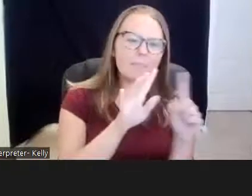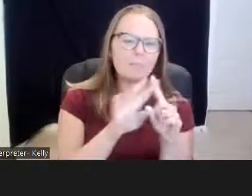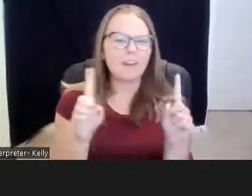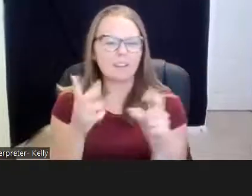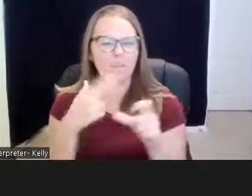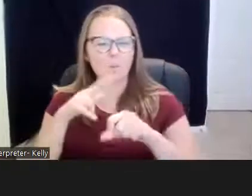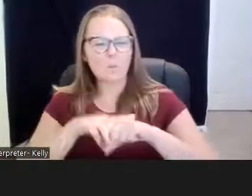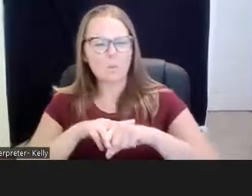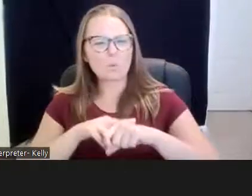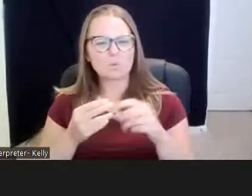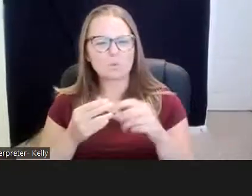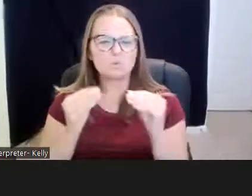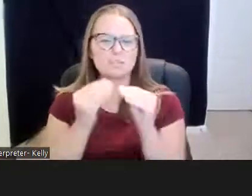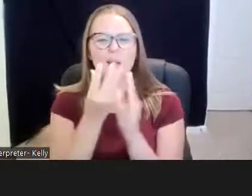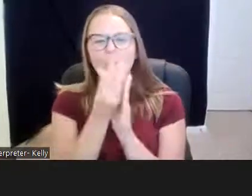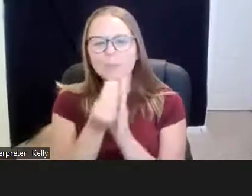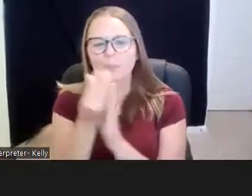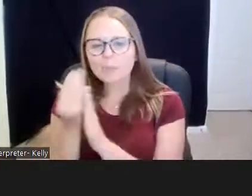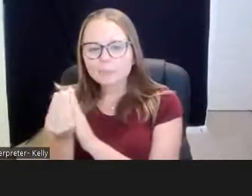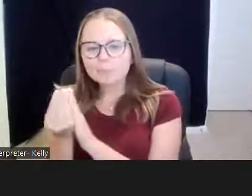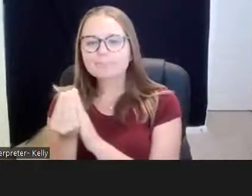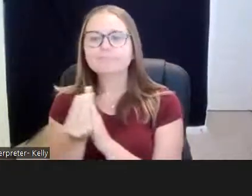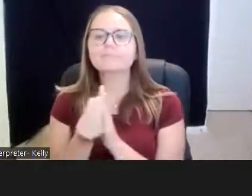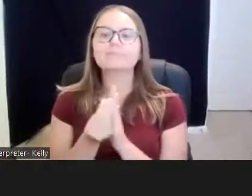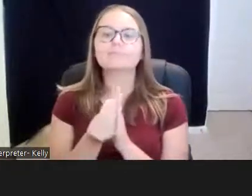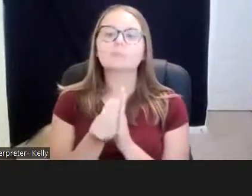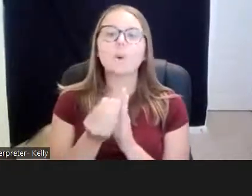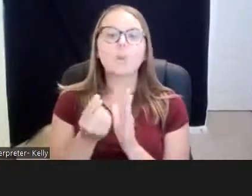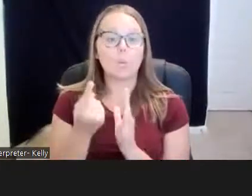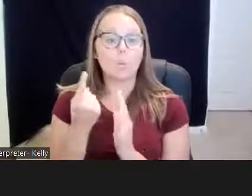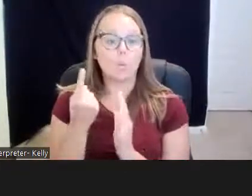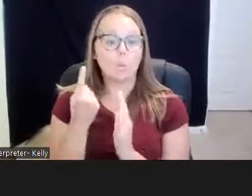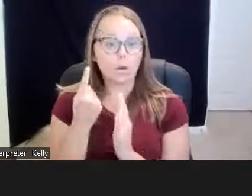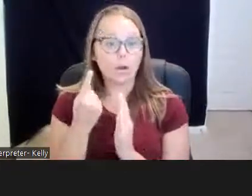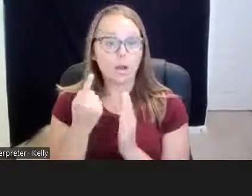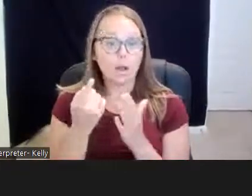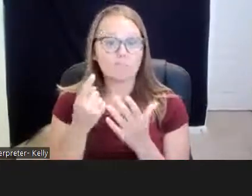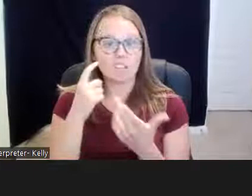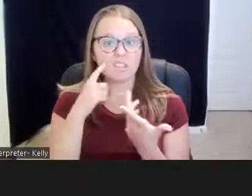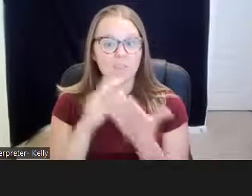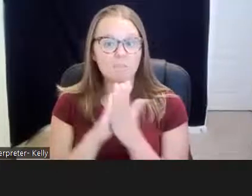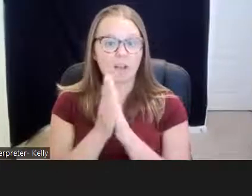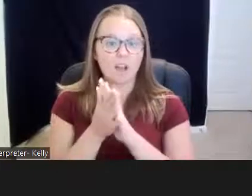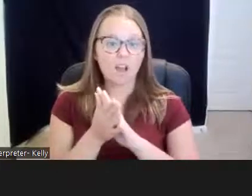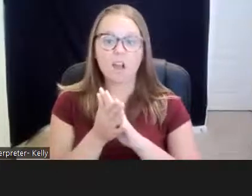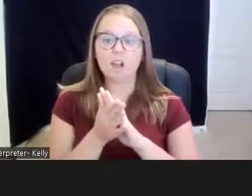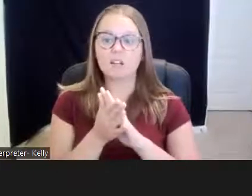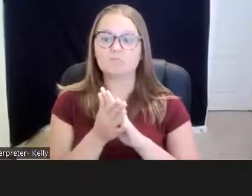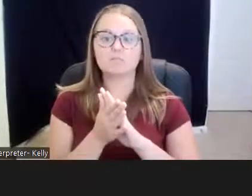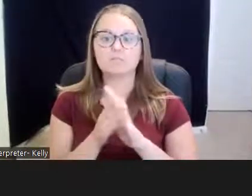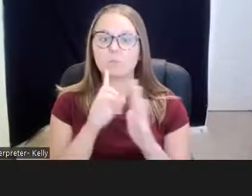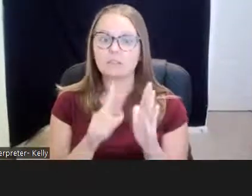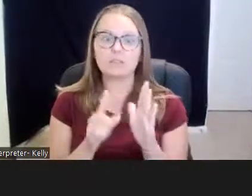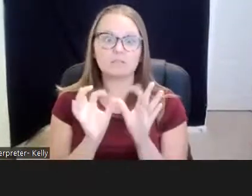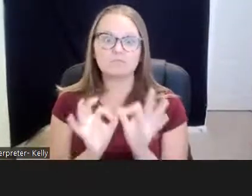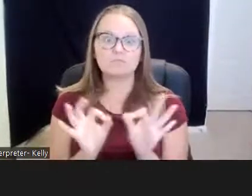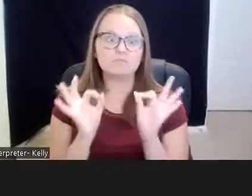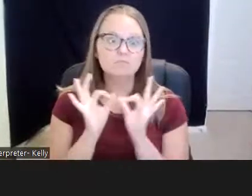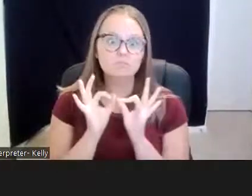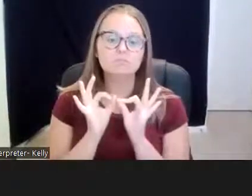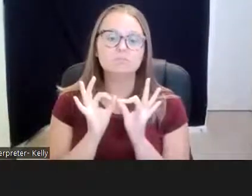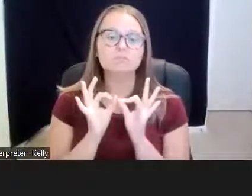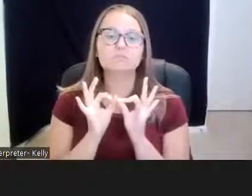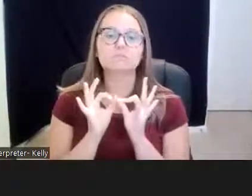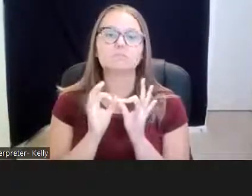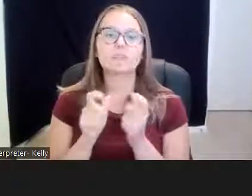some gaps in other areas. And one that I think has become an incredibly pressing issue,